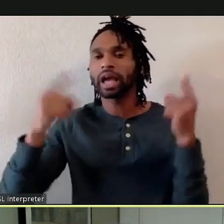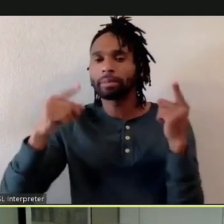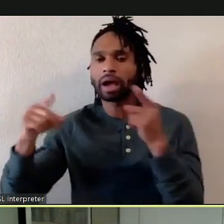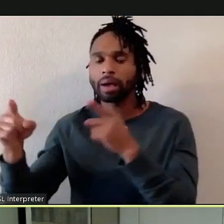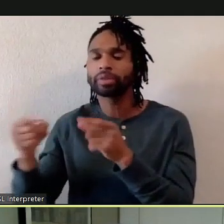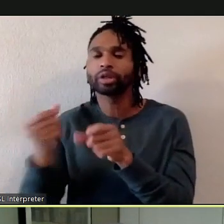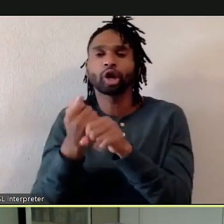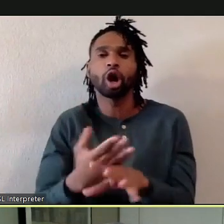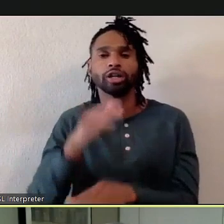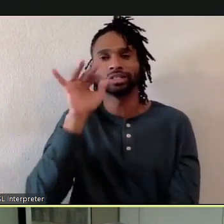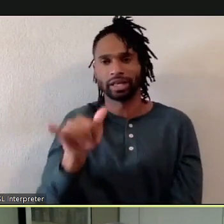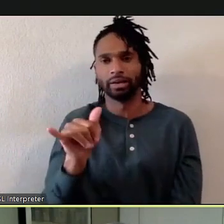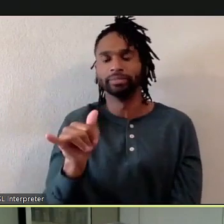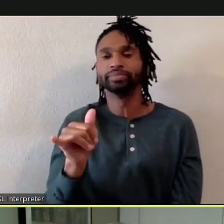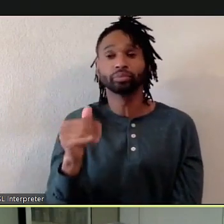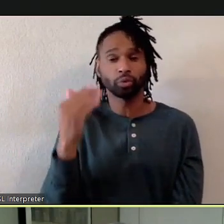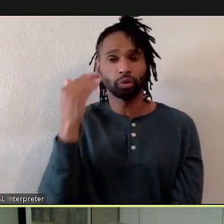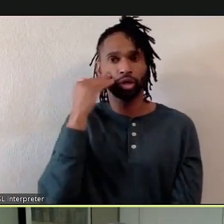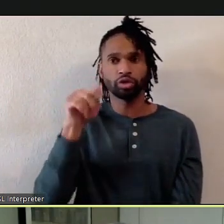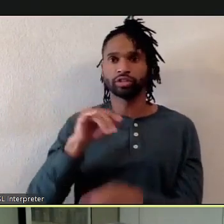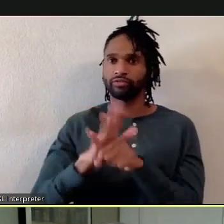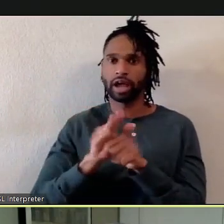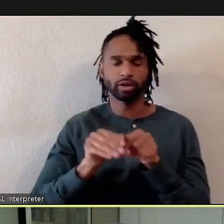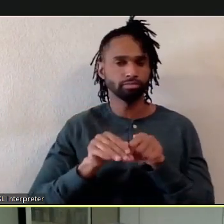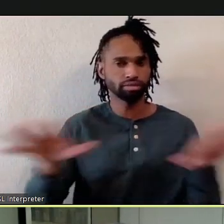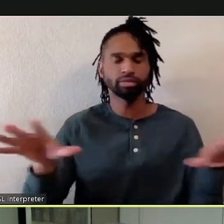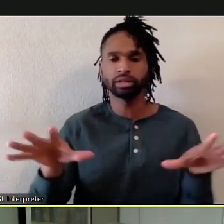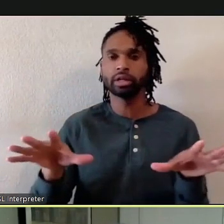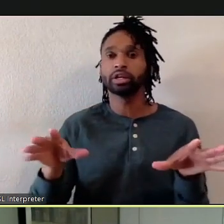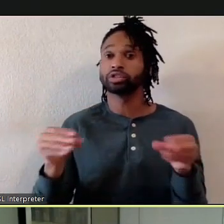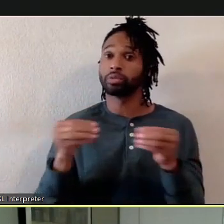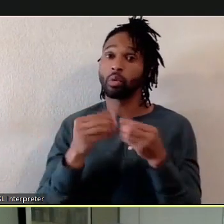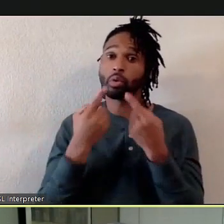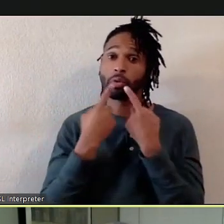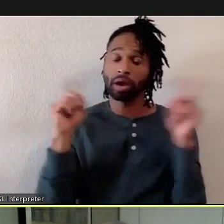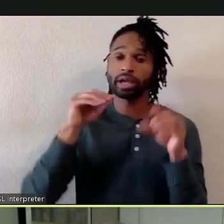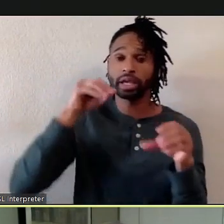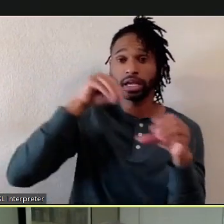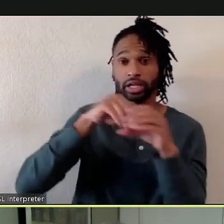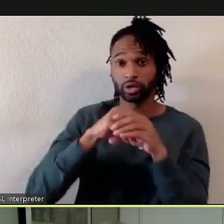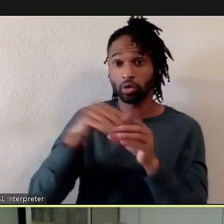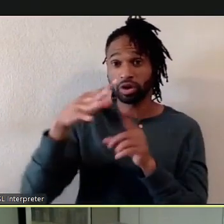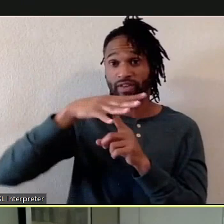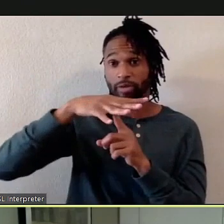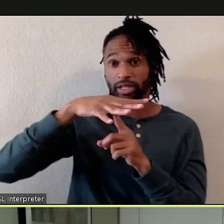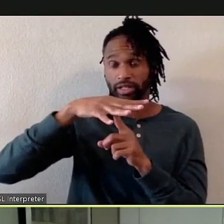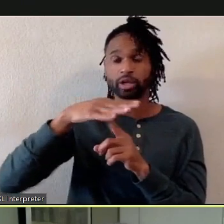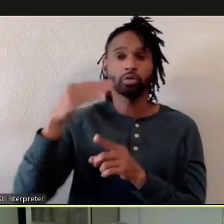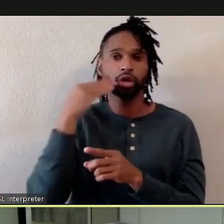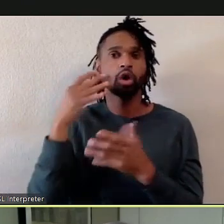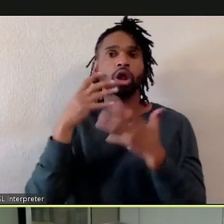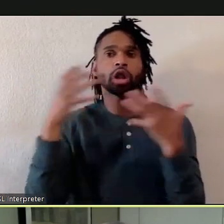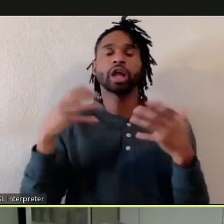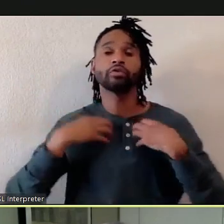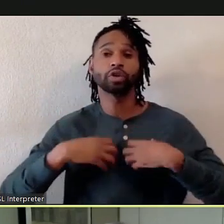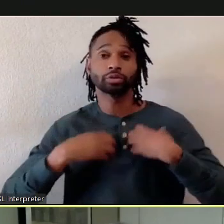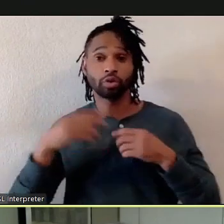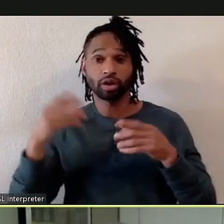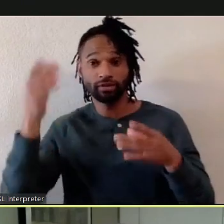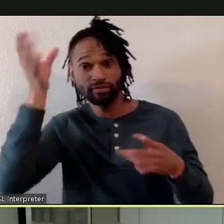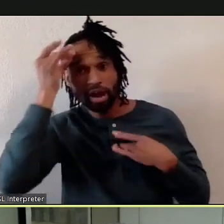We do know that this virus spreads much more efficiently in indoor environments. We know with lots of respiratory viruses, there